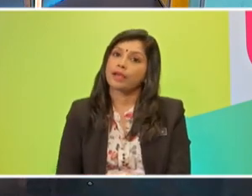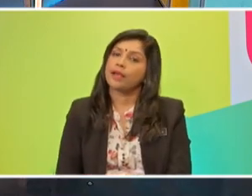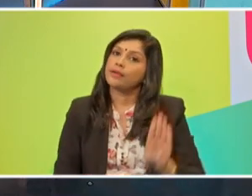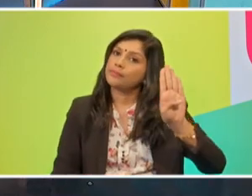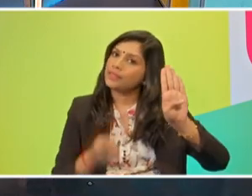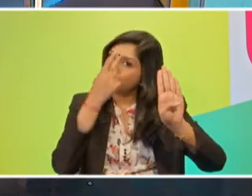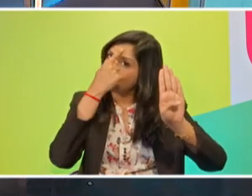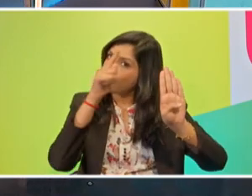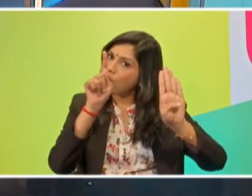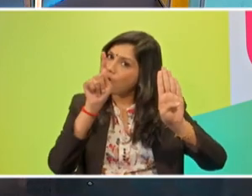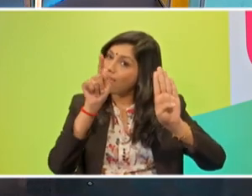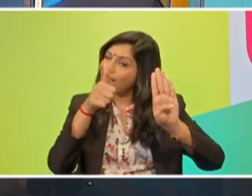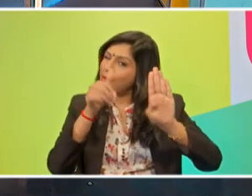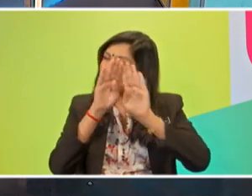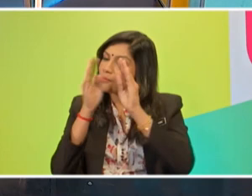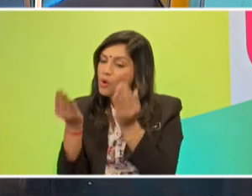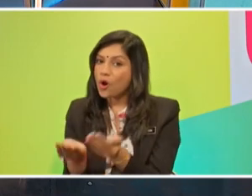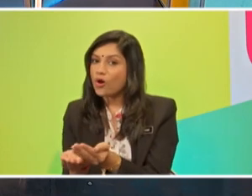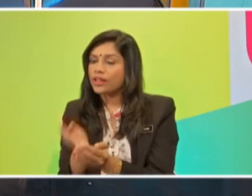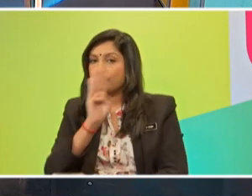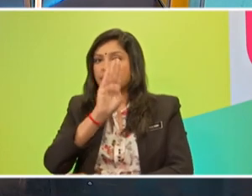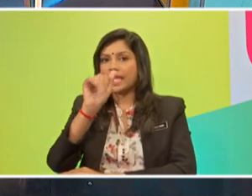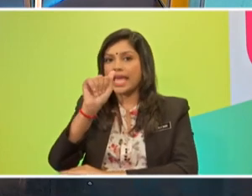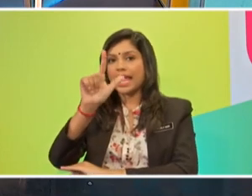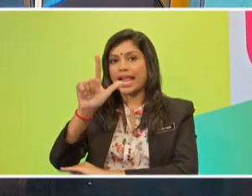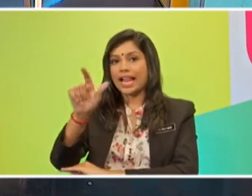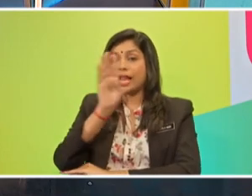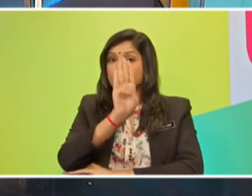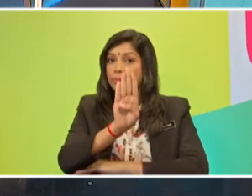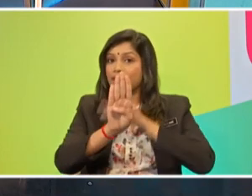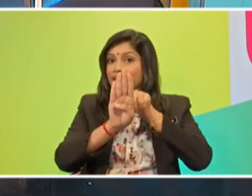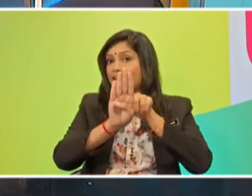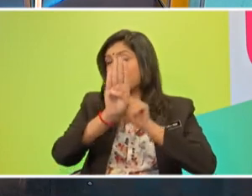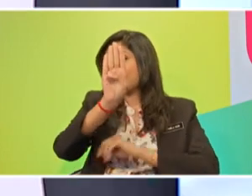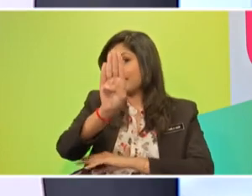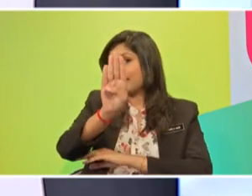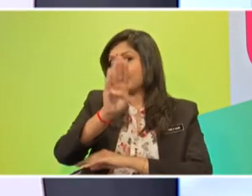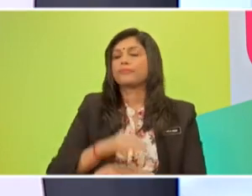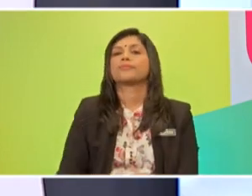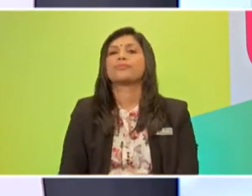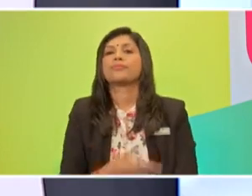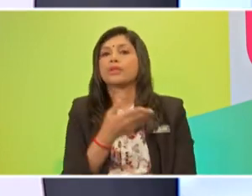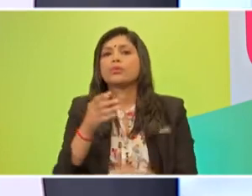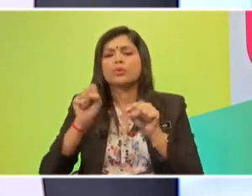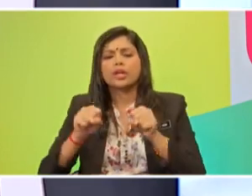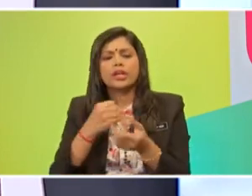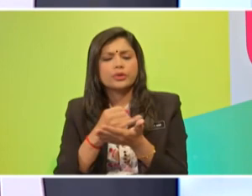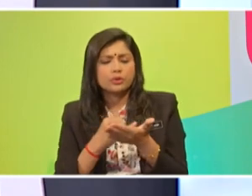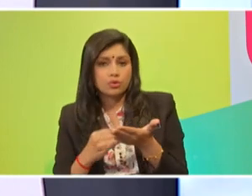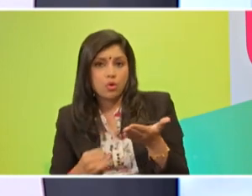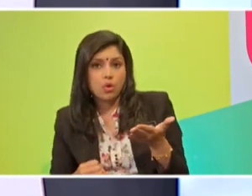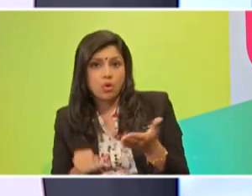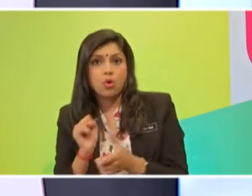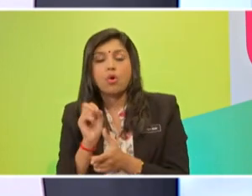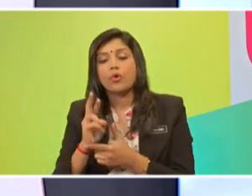put ball. Okay, you can draw ball there. And children, again, you can draw pictures or you can